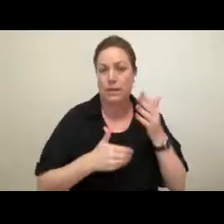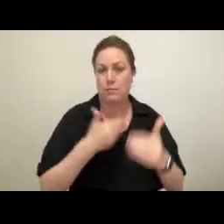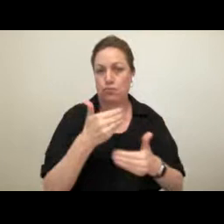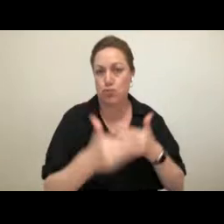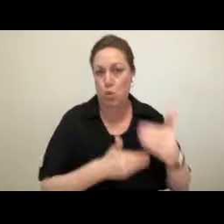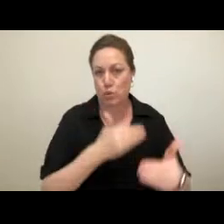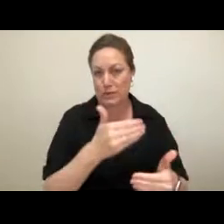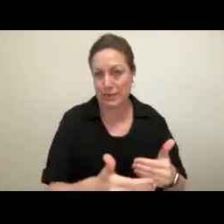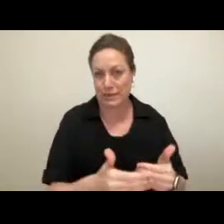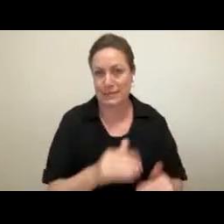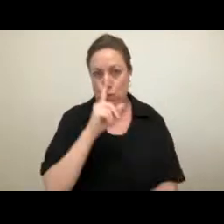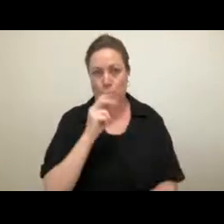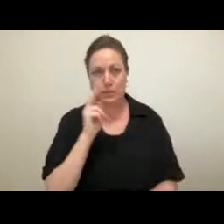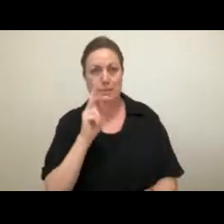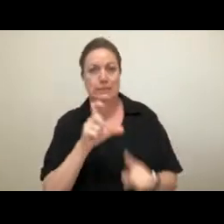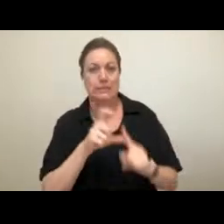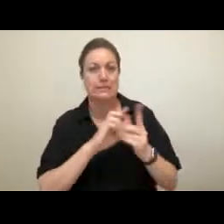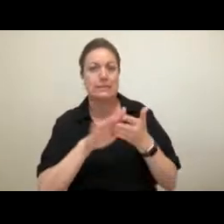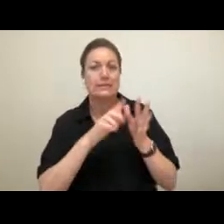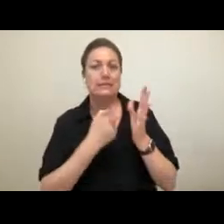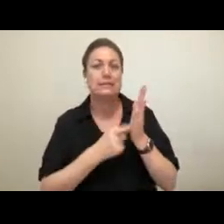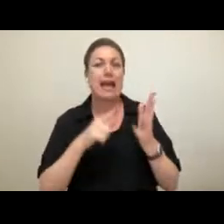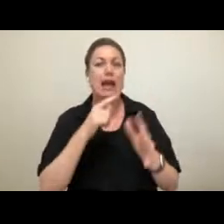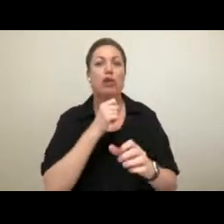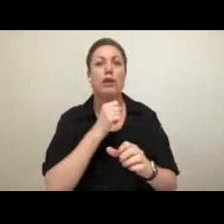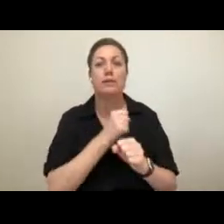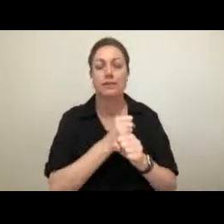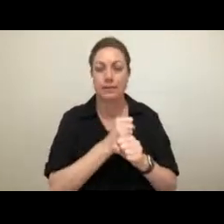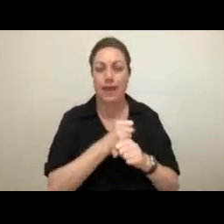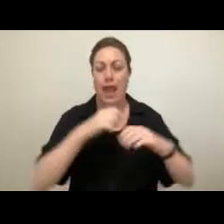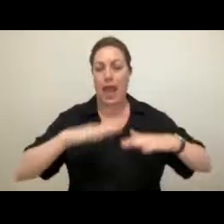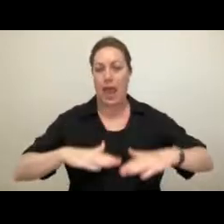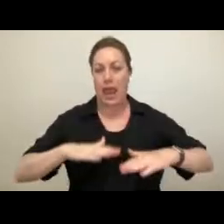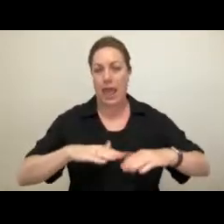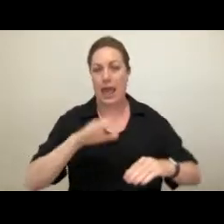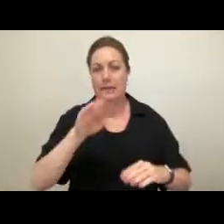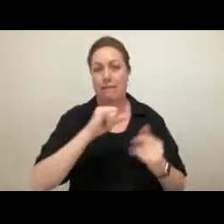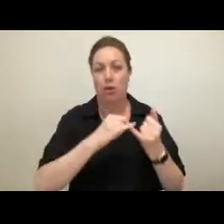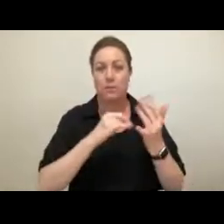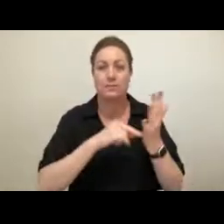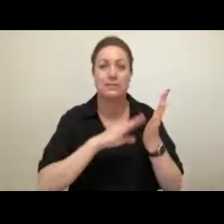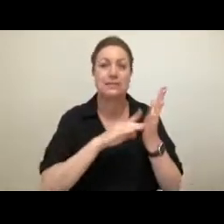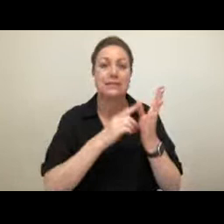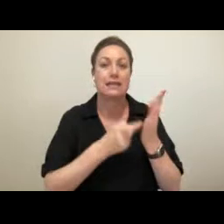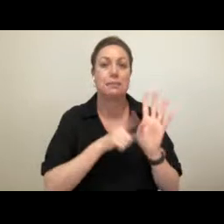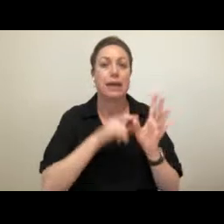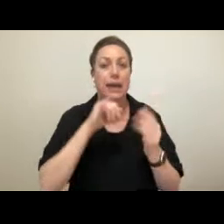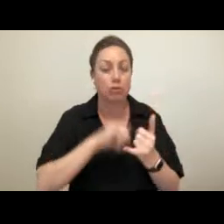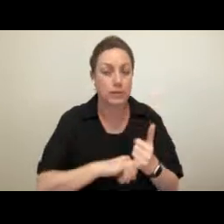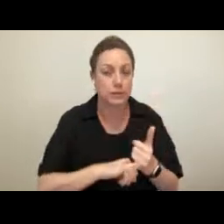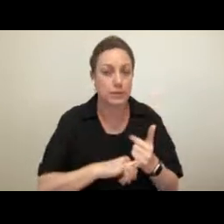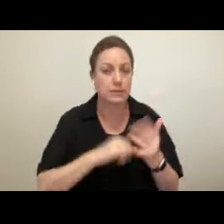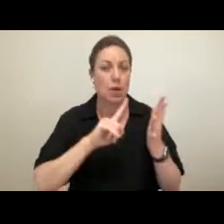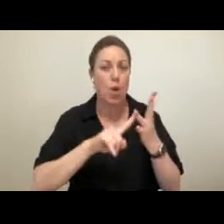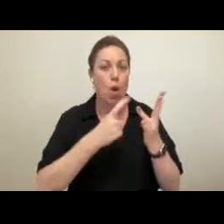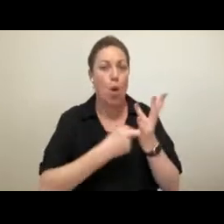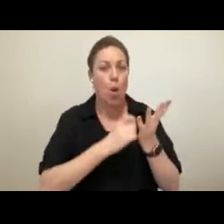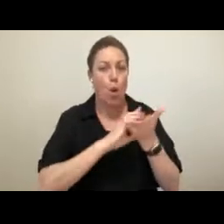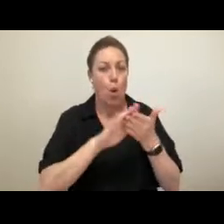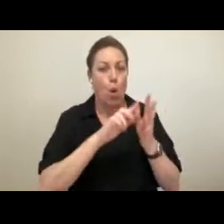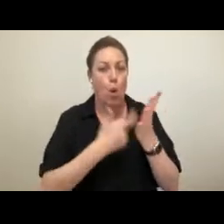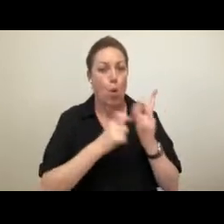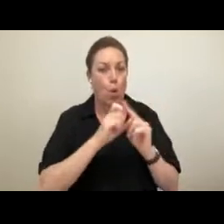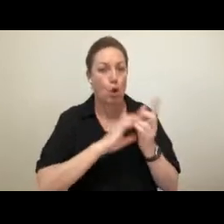Western Sydney, is from St Mary's with a station at Orchard Hills, Ludlam, the airport terminal